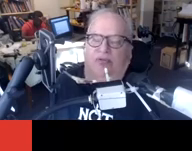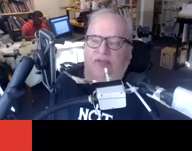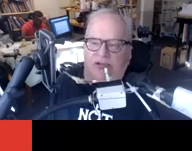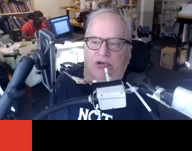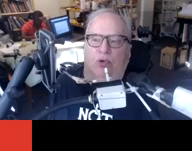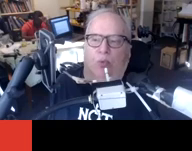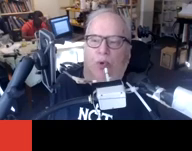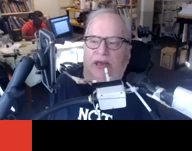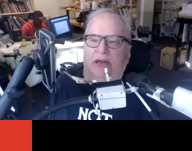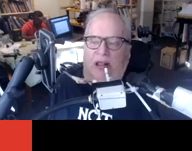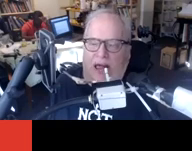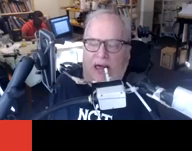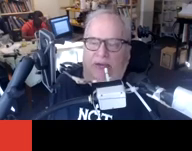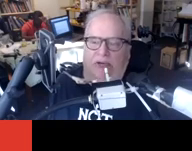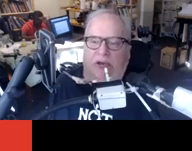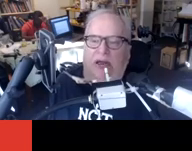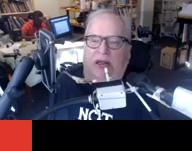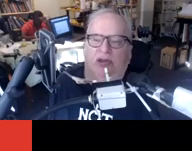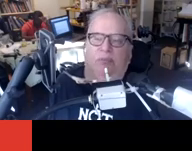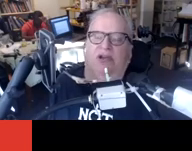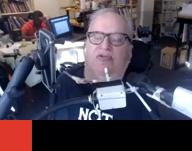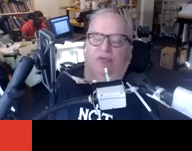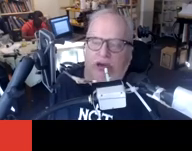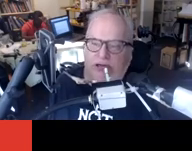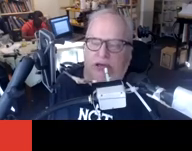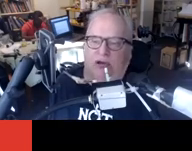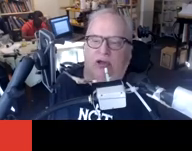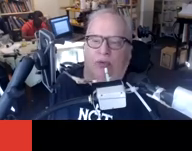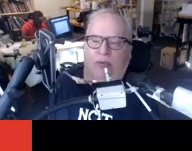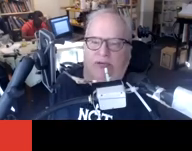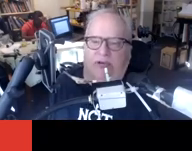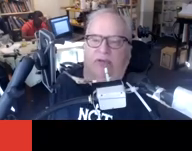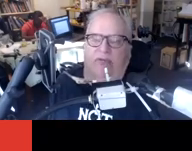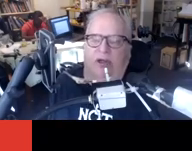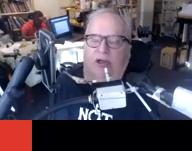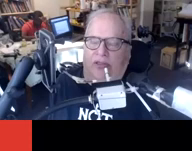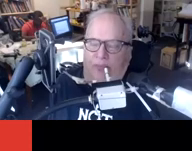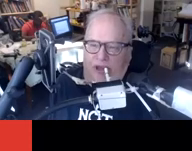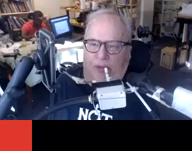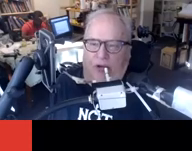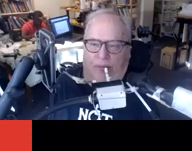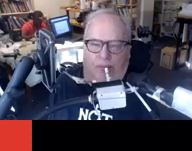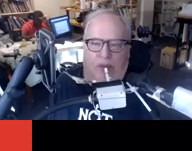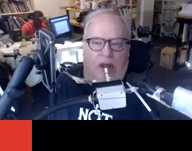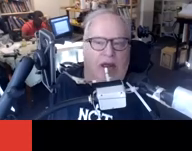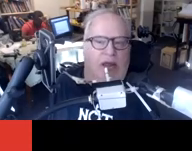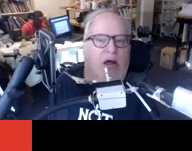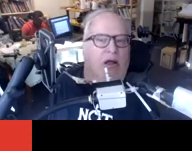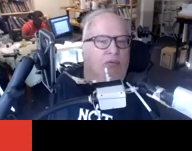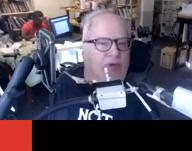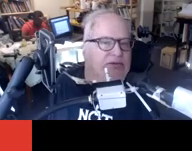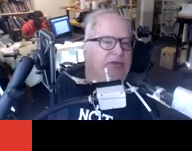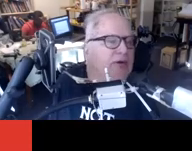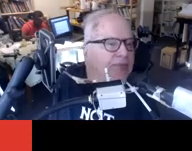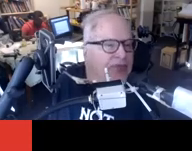that professional white class is being foisted on the rest of the people. And